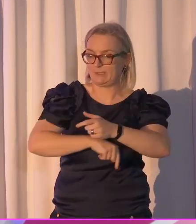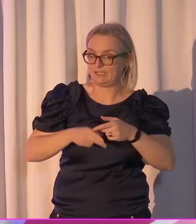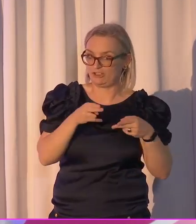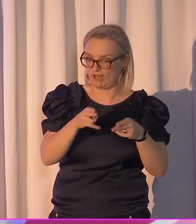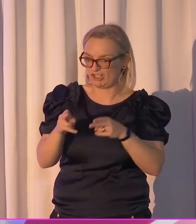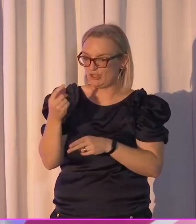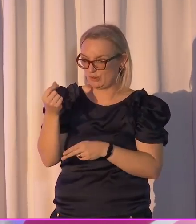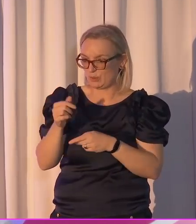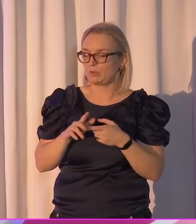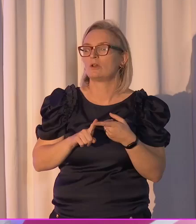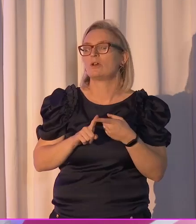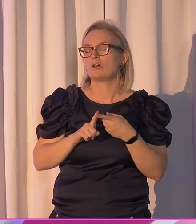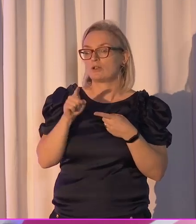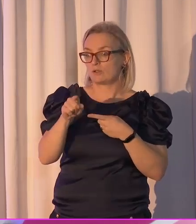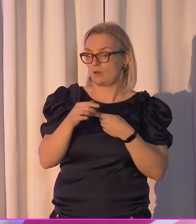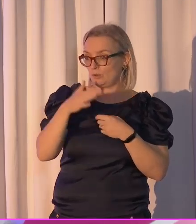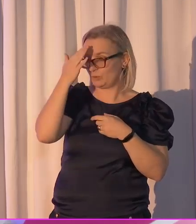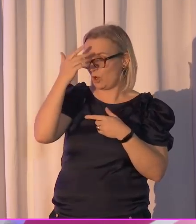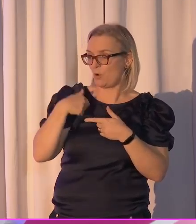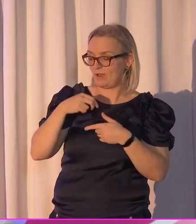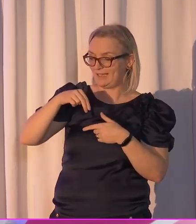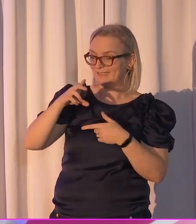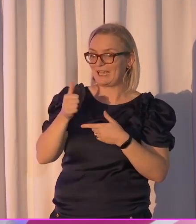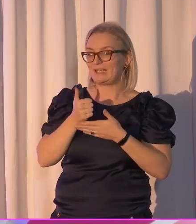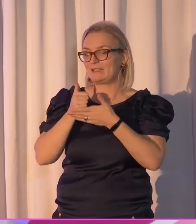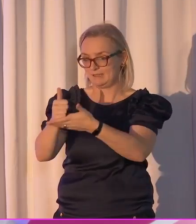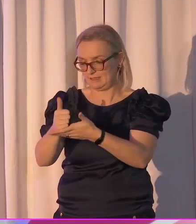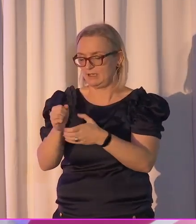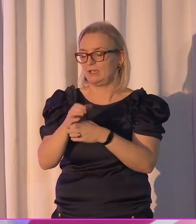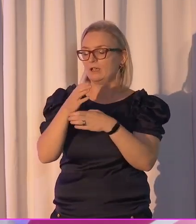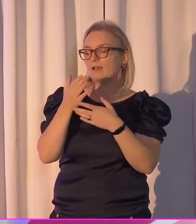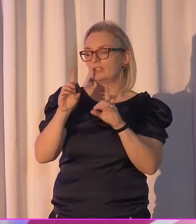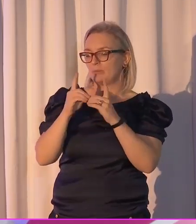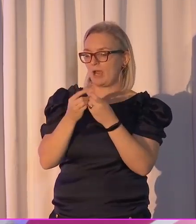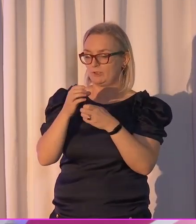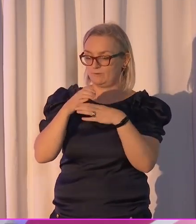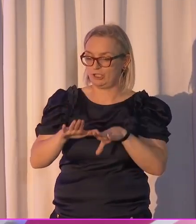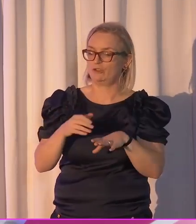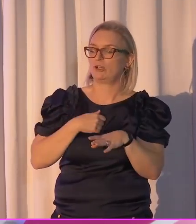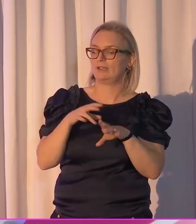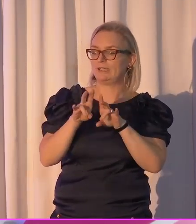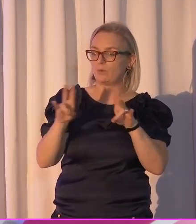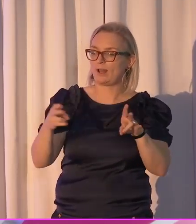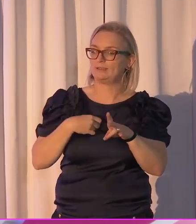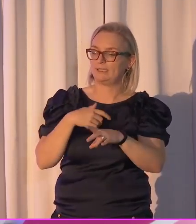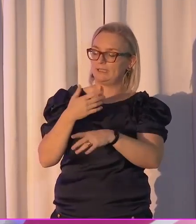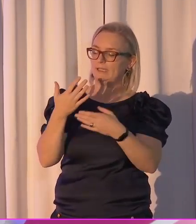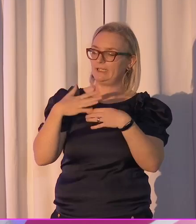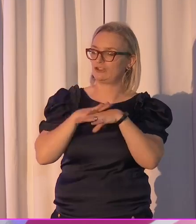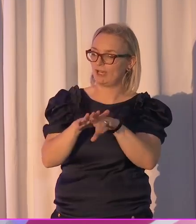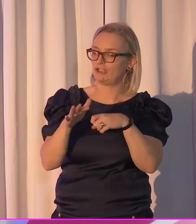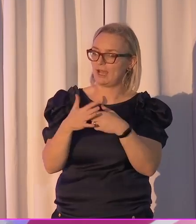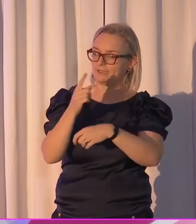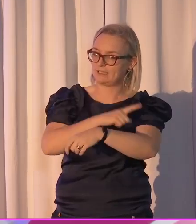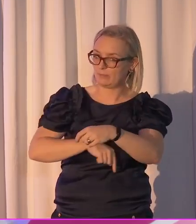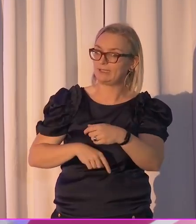the NDA assisted the Department of Children, Equality, Disability, Integration and Youth earlier this year with a national public